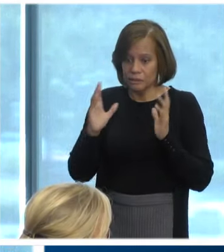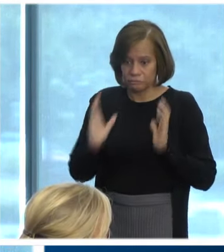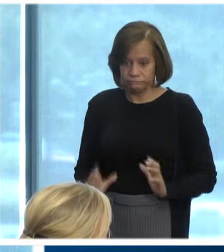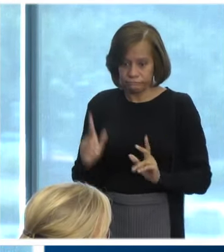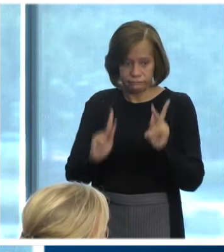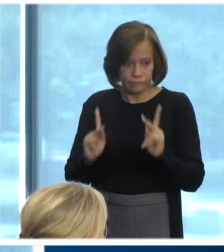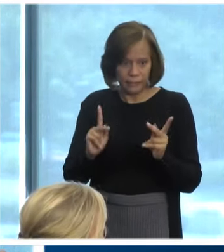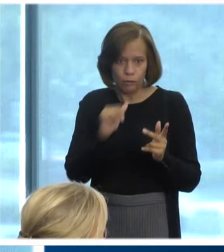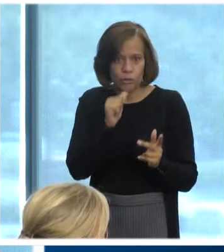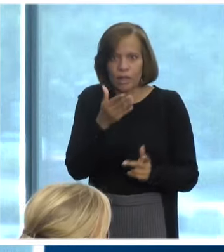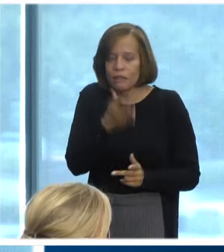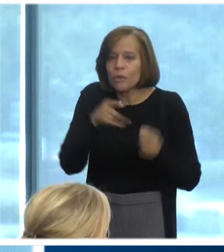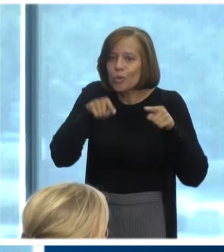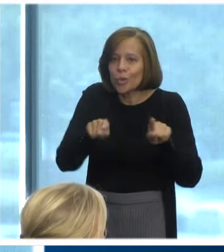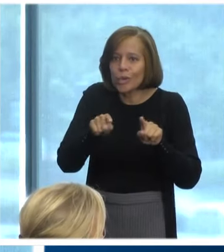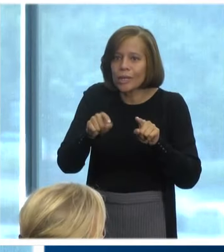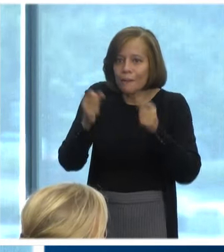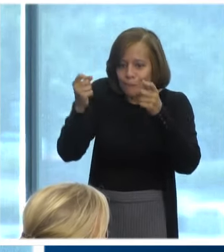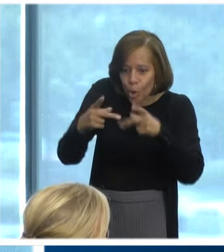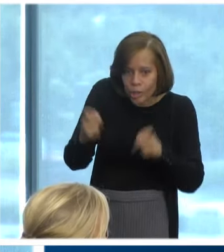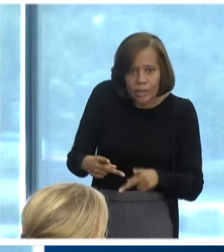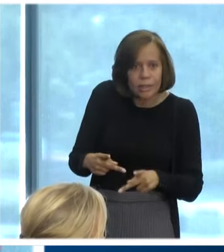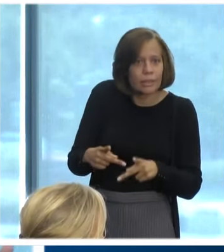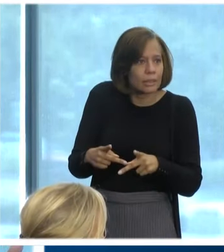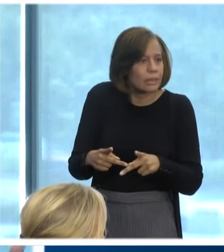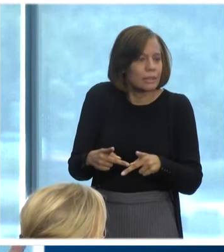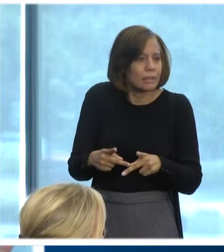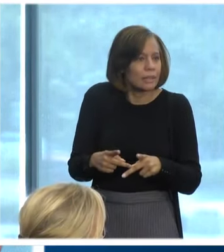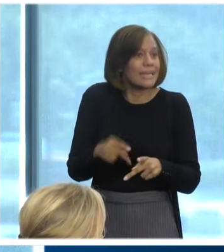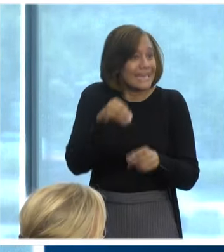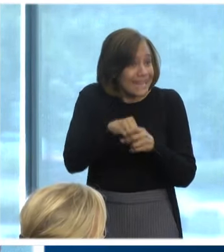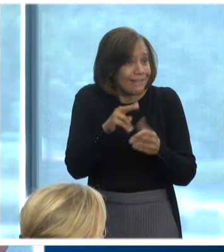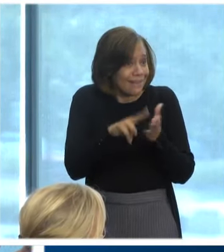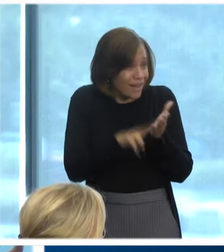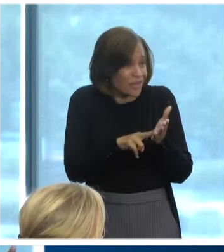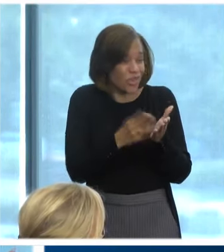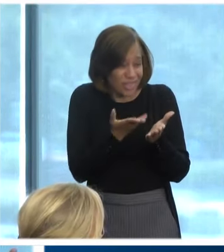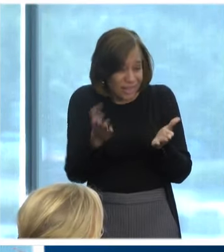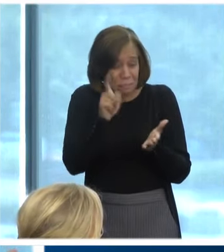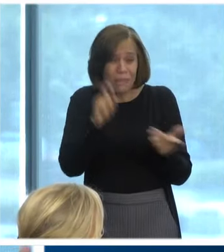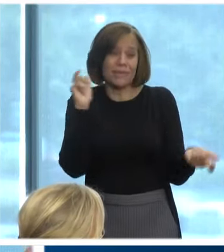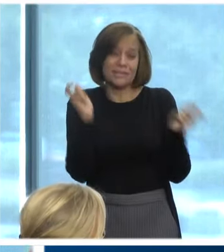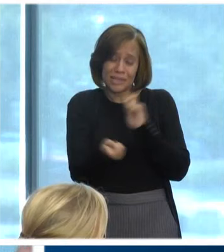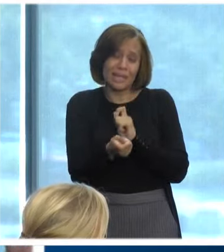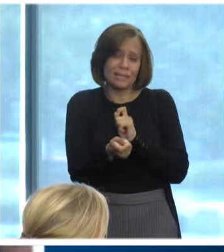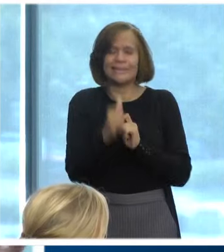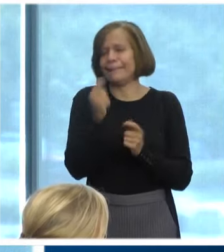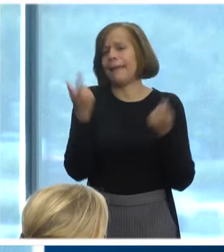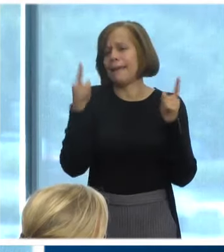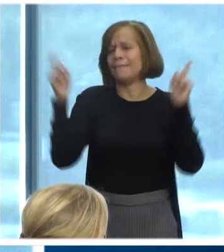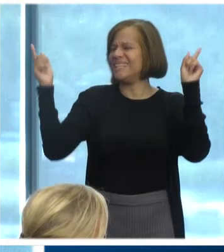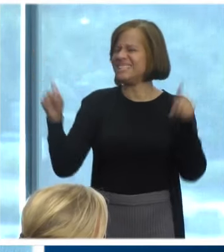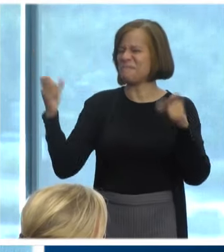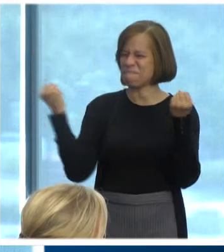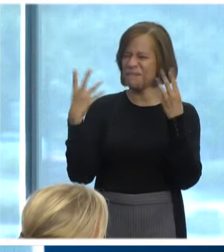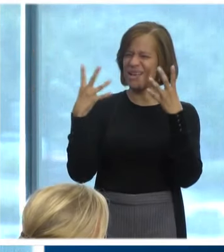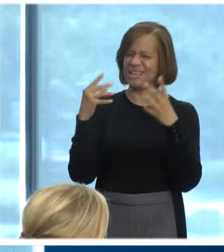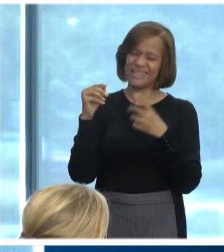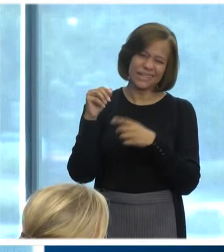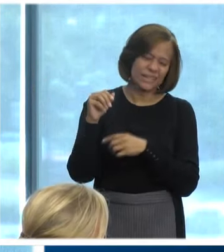table. And what folks need to understand is what is in this contract that has to change. And this didn't happen overnight. This is decades and